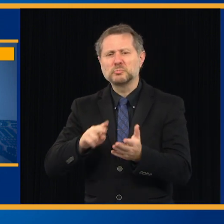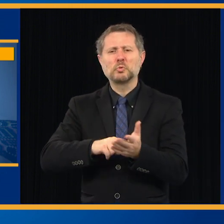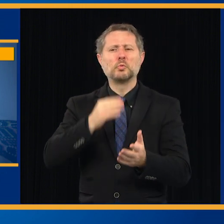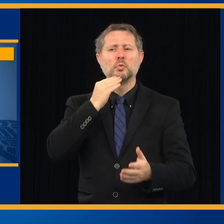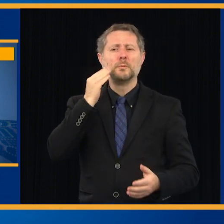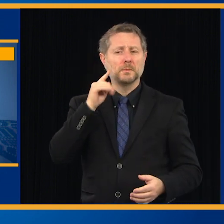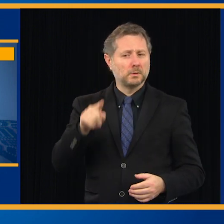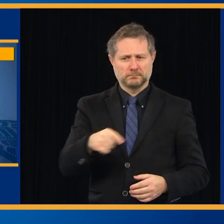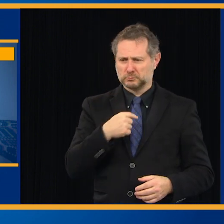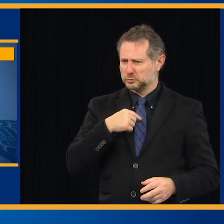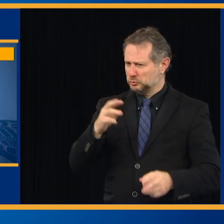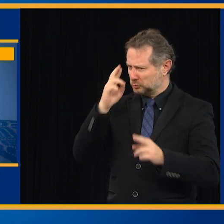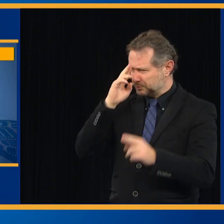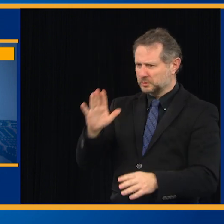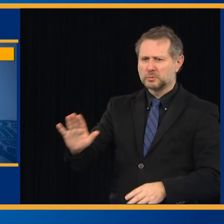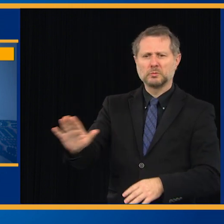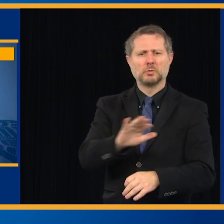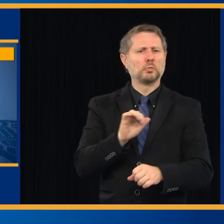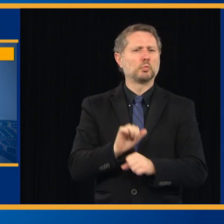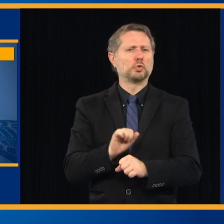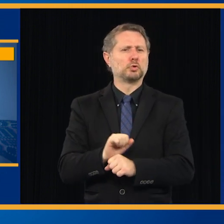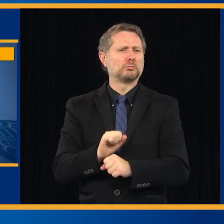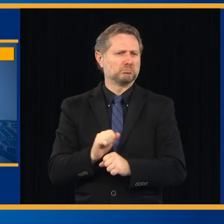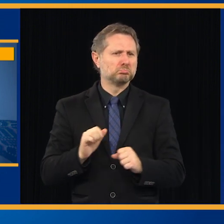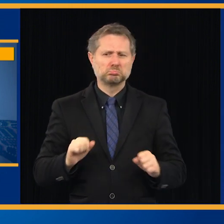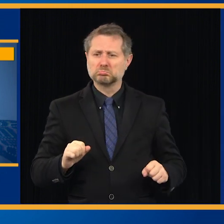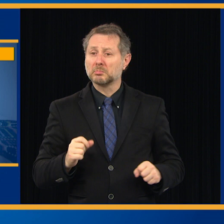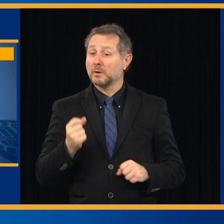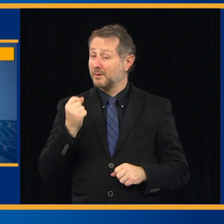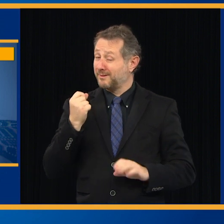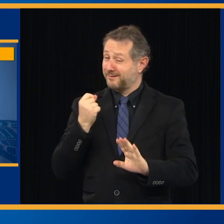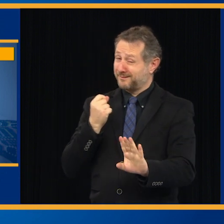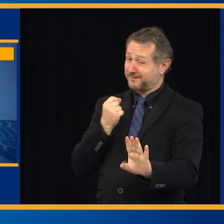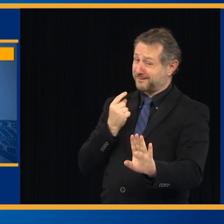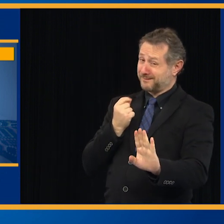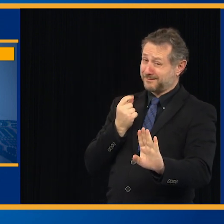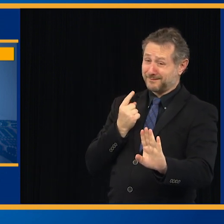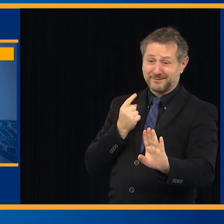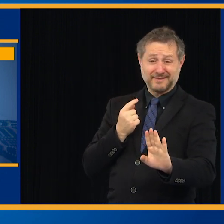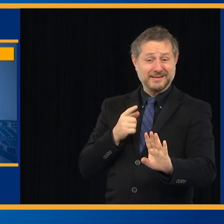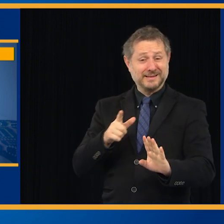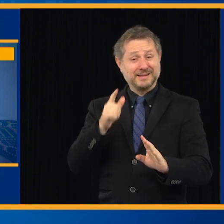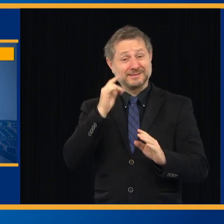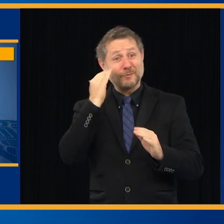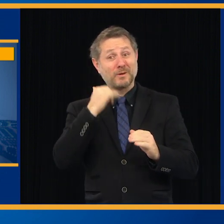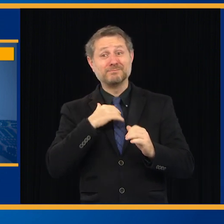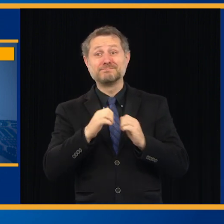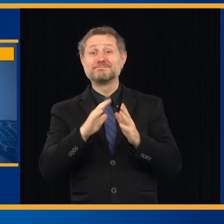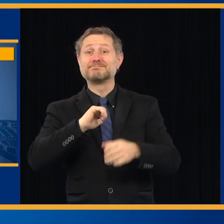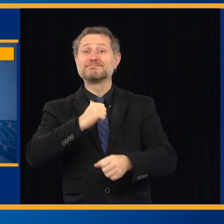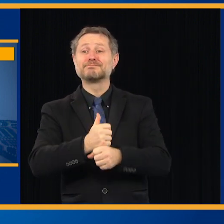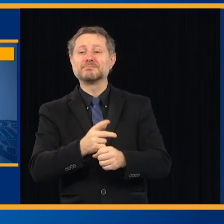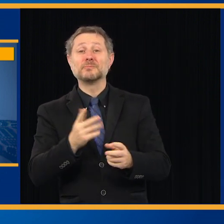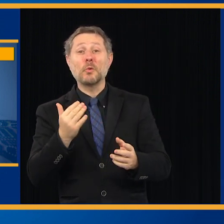respect for what they do. But this is the essence of their responsibility and obligation.